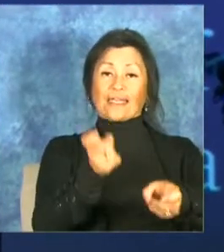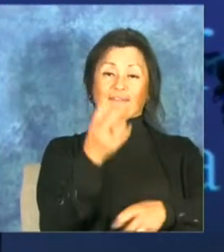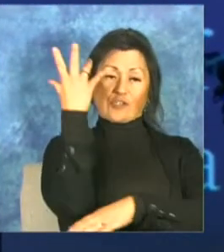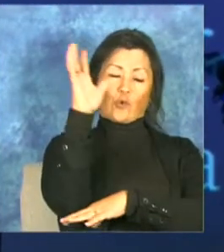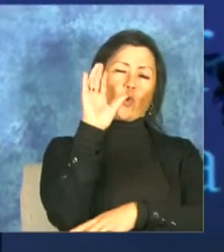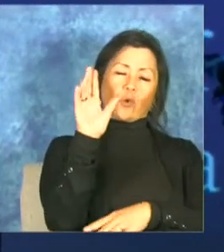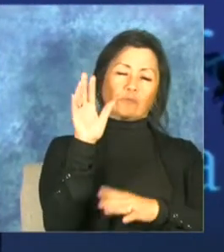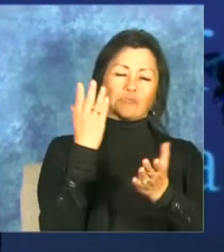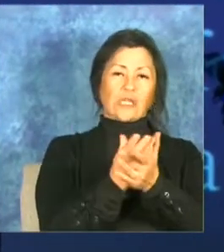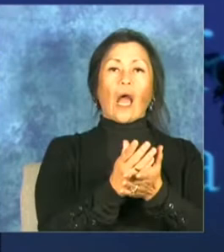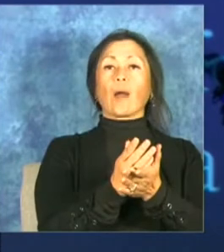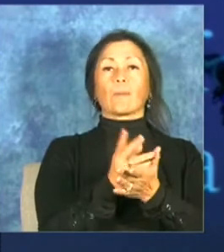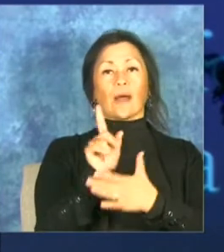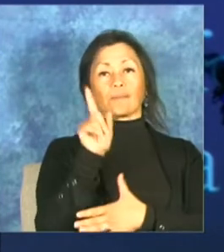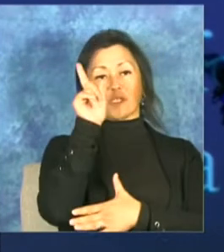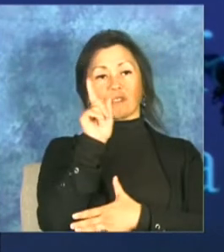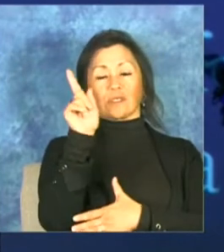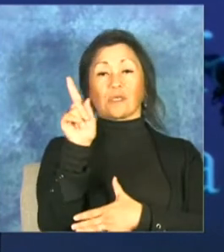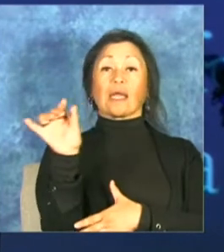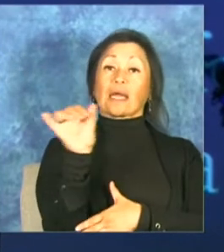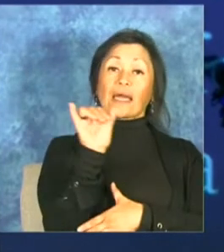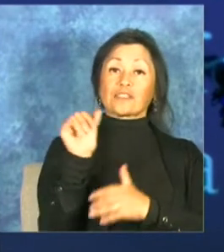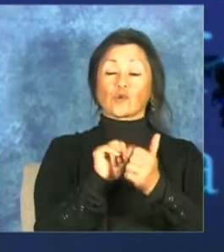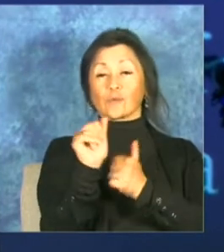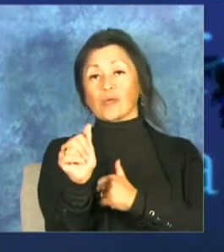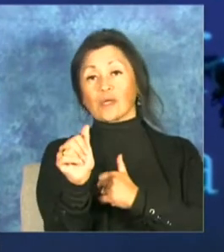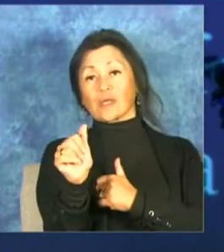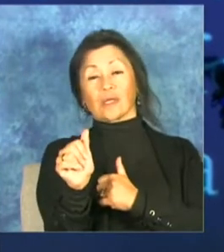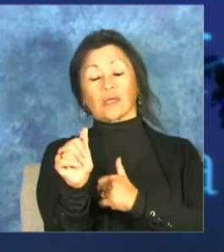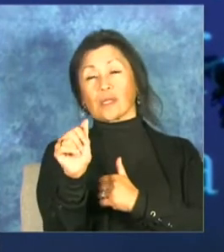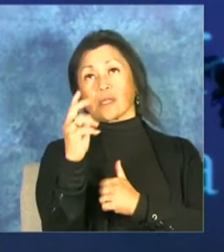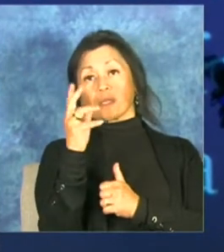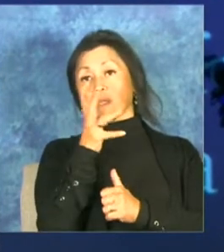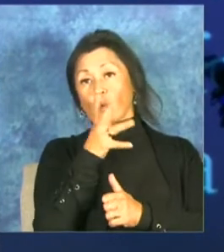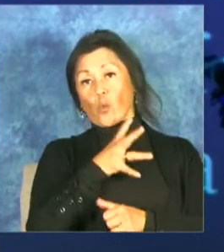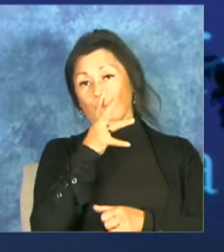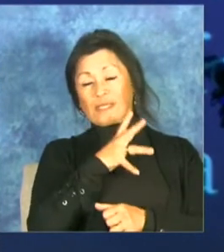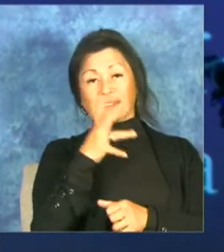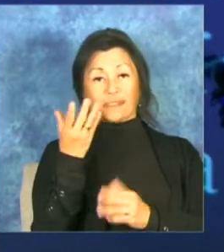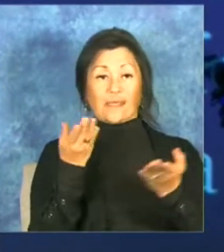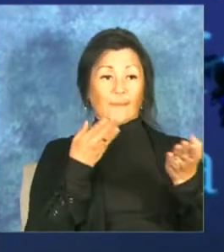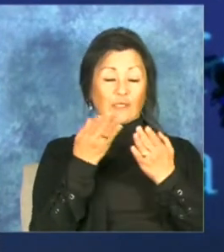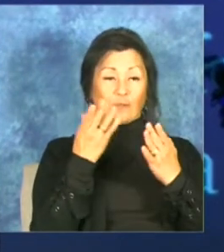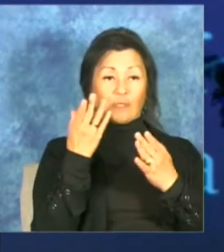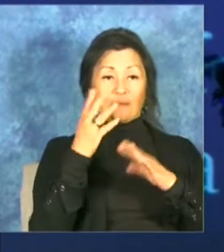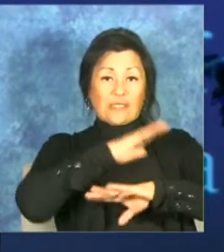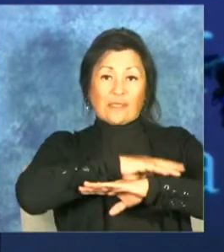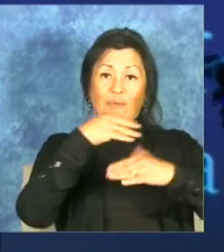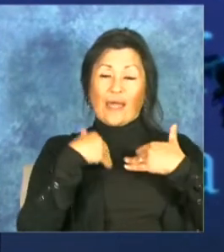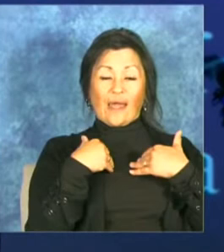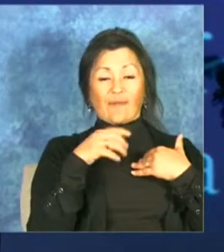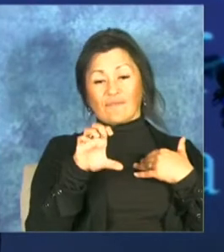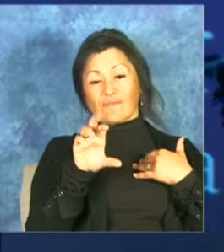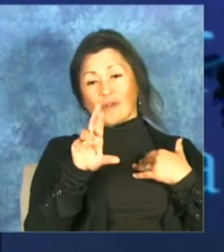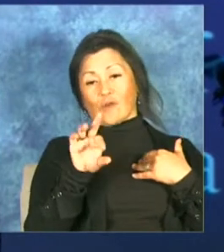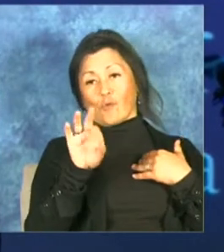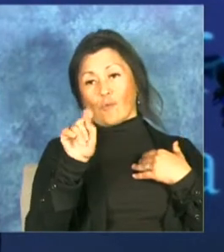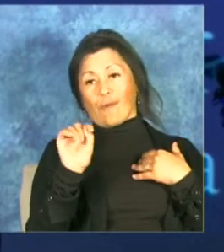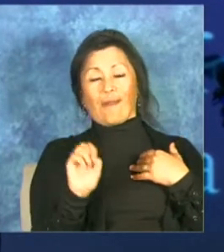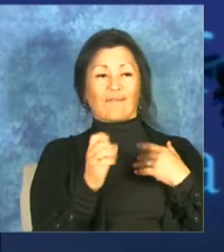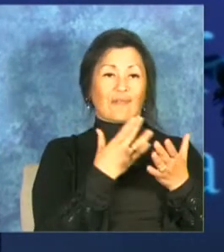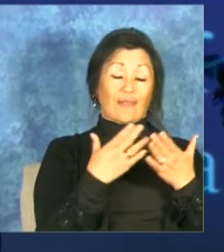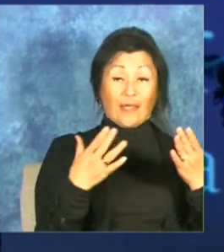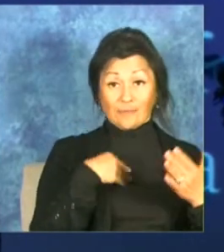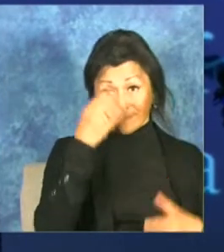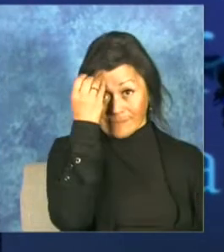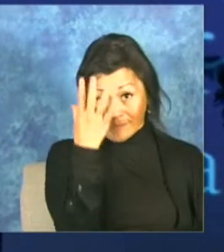the Giving Tree upstairs while you're passing the great women's ministry table down there, where they're selling all kinds of crafts, goodies. And I'll just